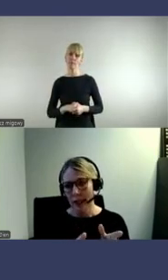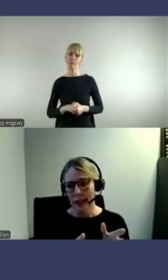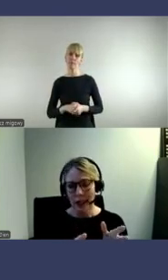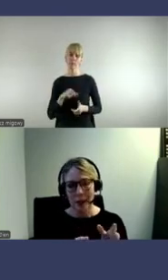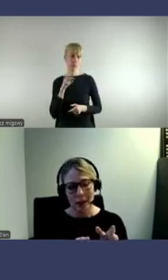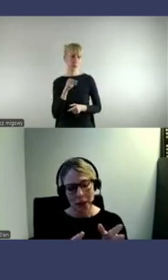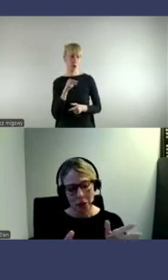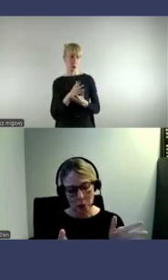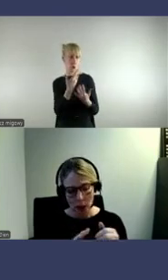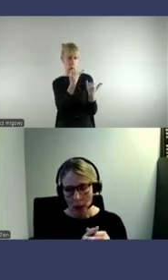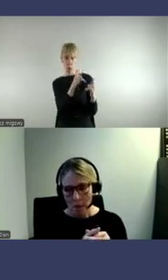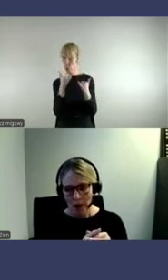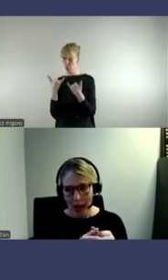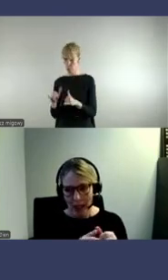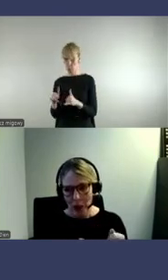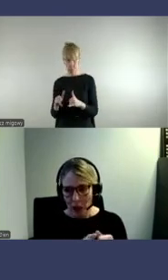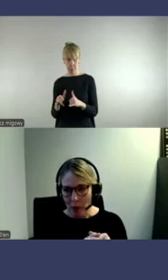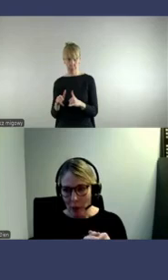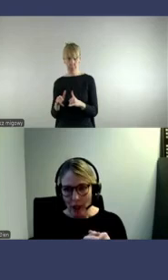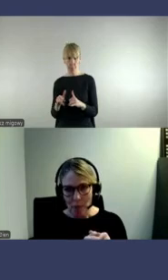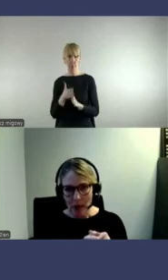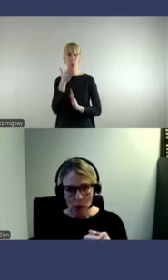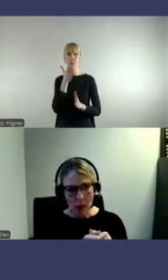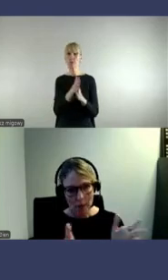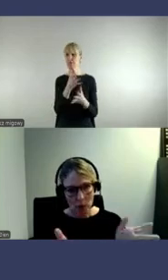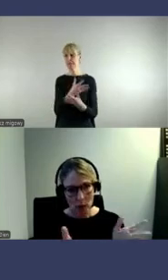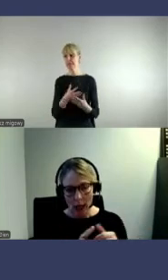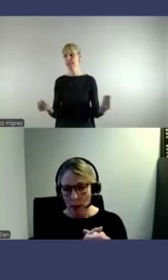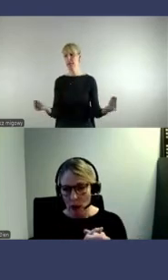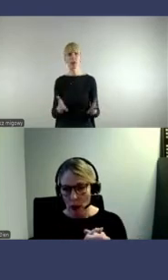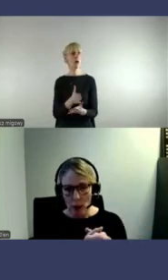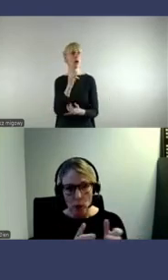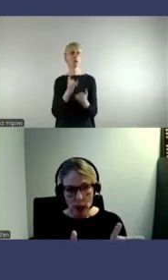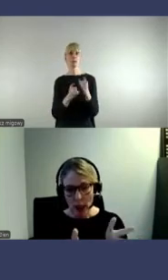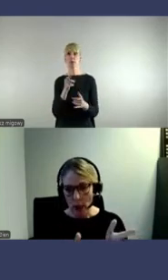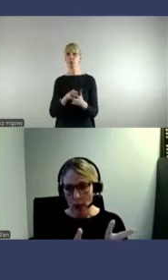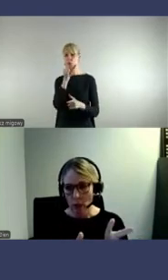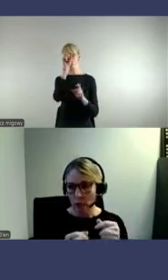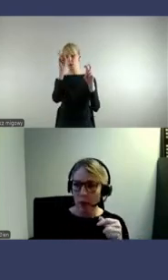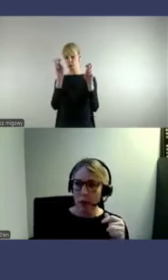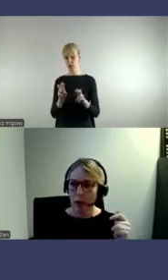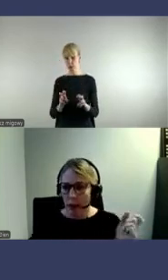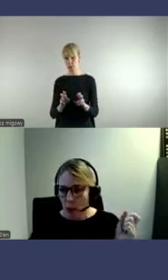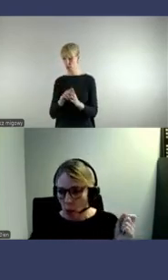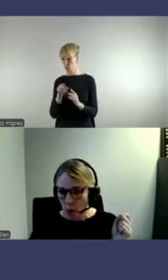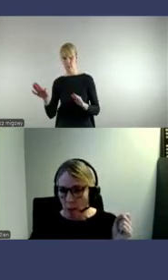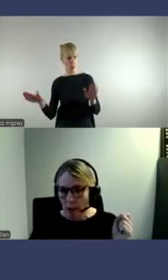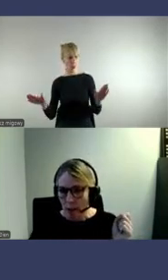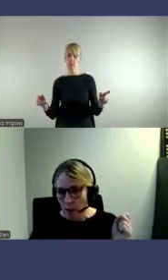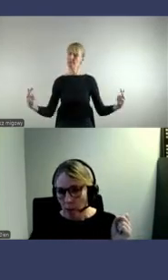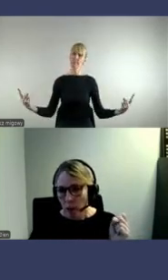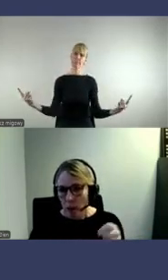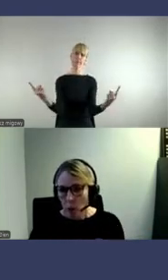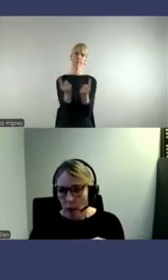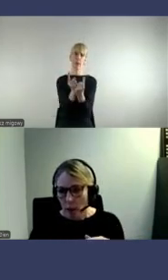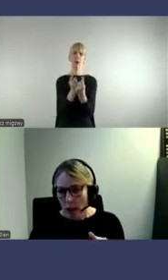crisis hits. And as she put it, the hatchets are buried and people help each other and reach out, and that's what really